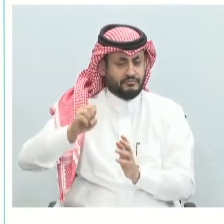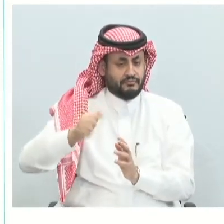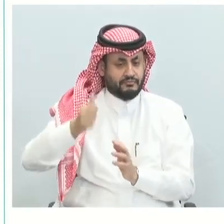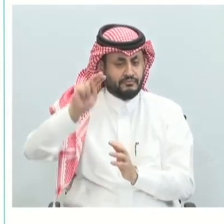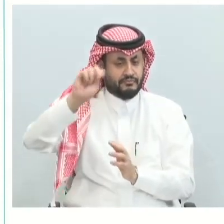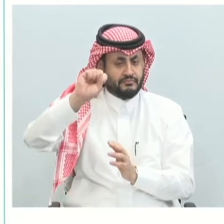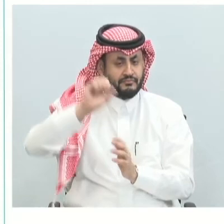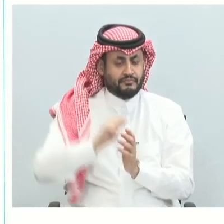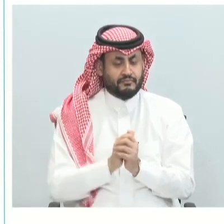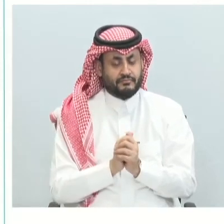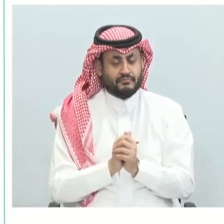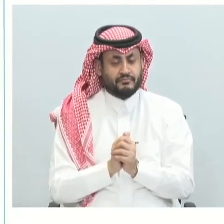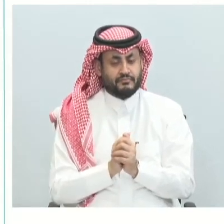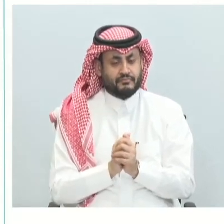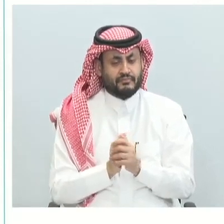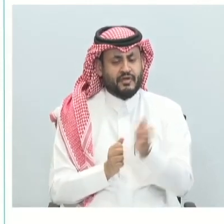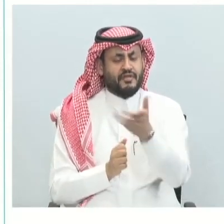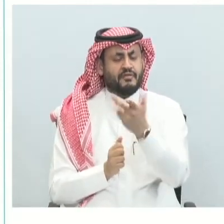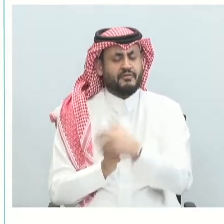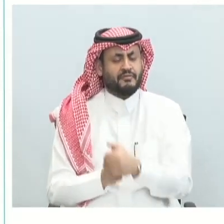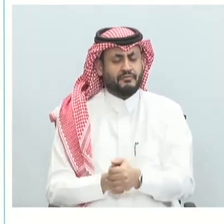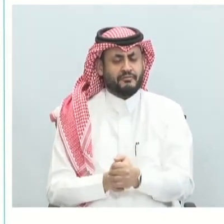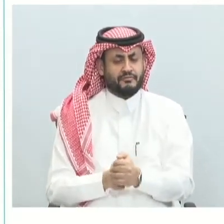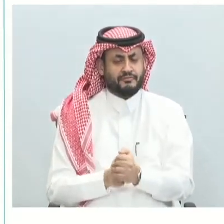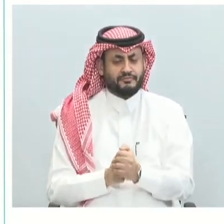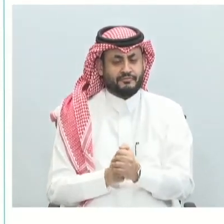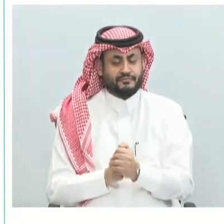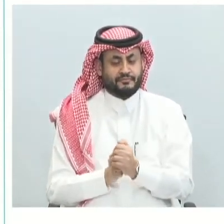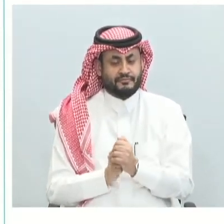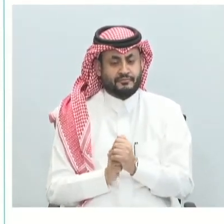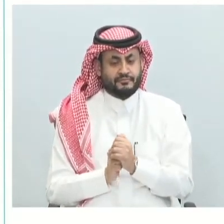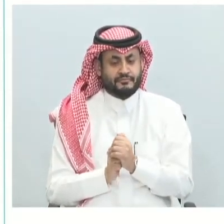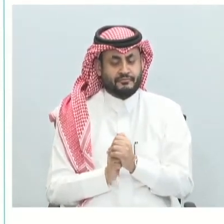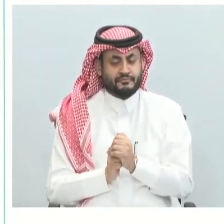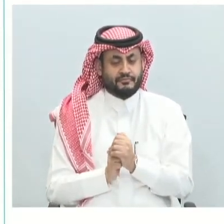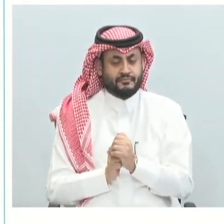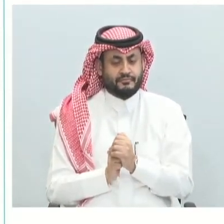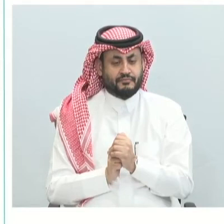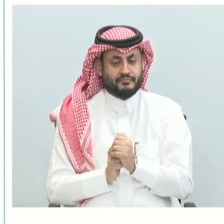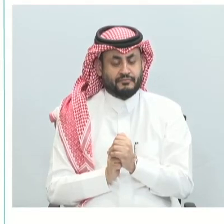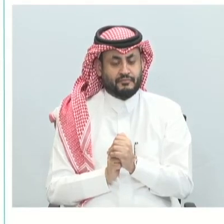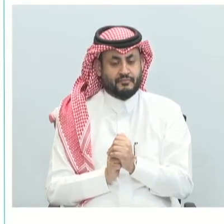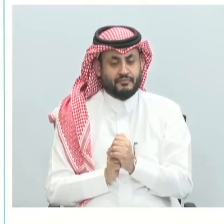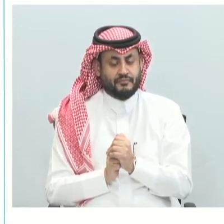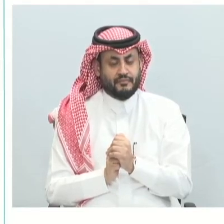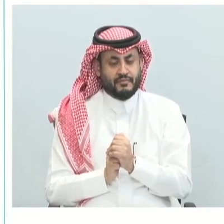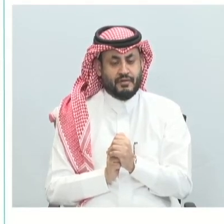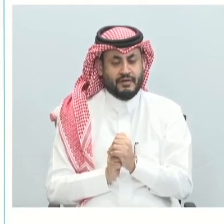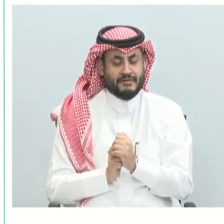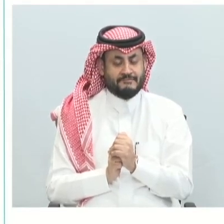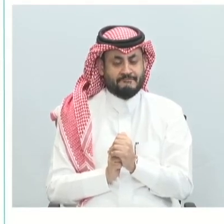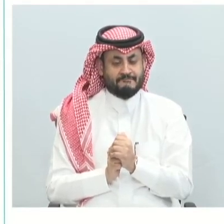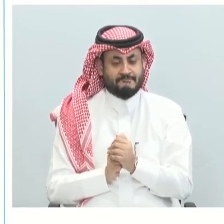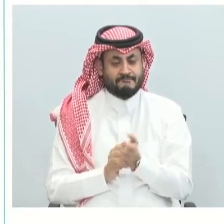the jeans. What is this? This is a shoe. Excellent. We have a shoe here. But I say jeans, so this is